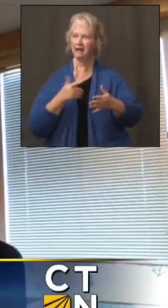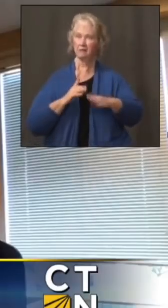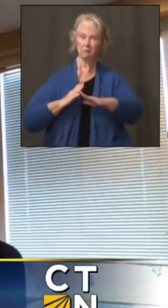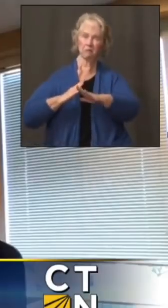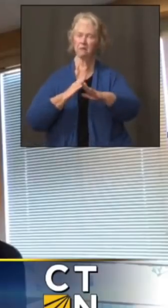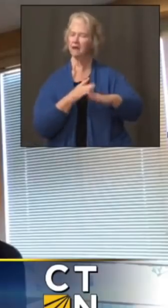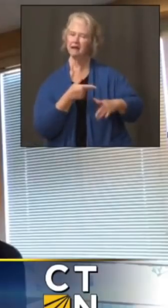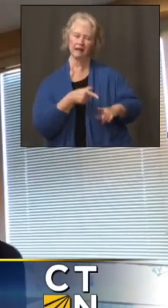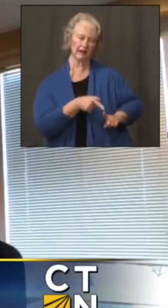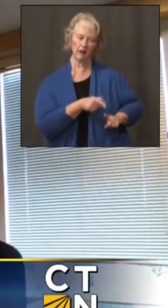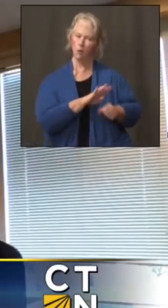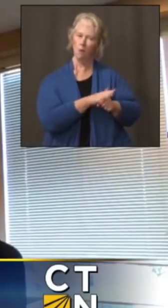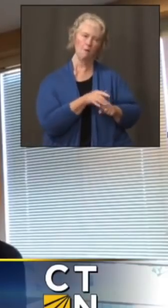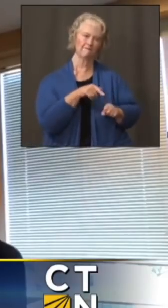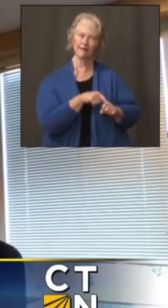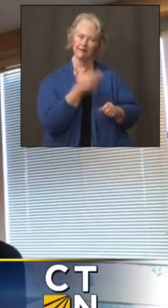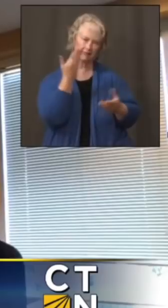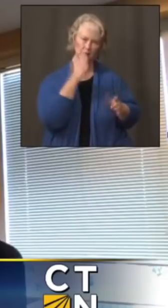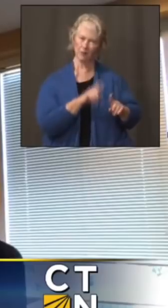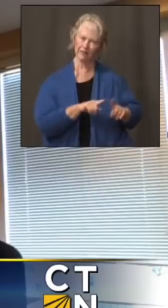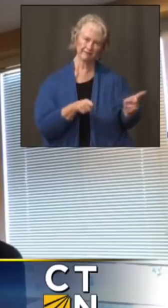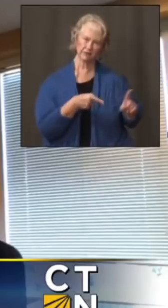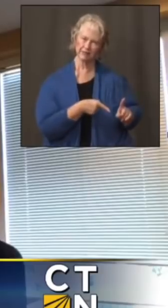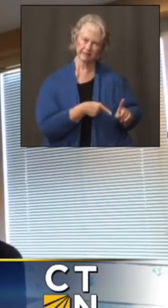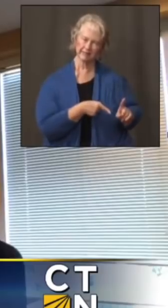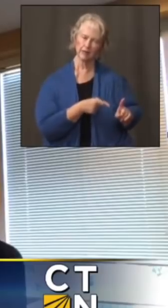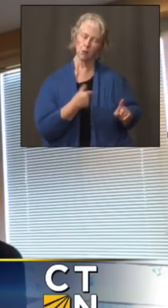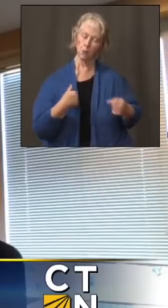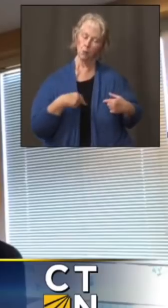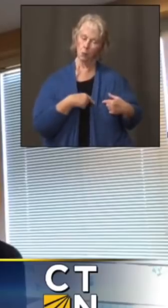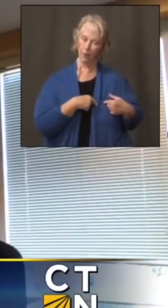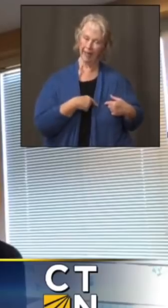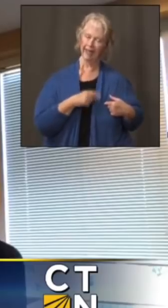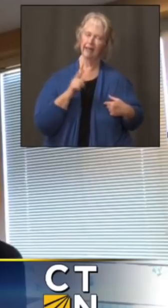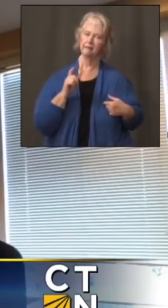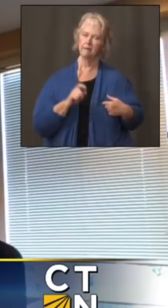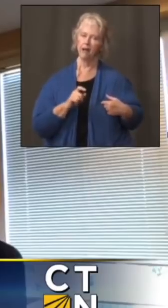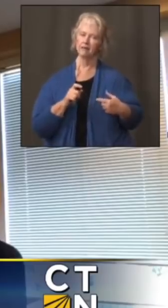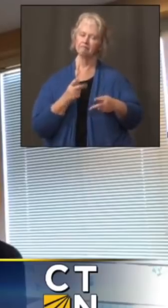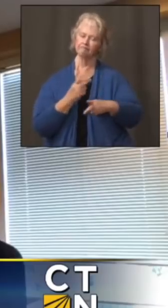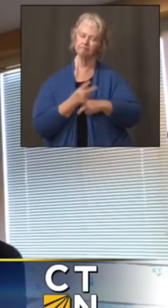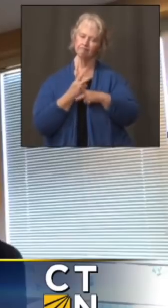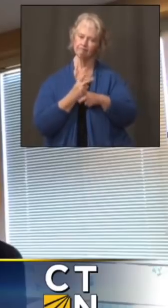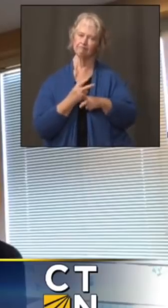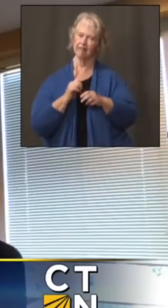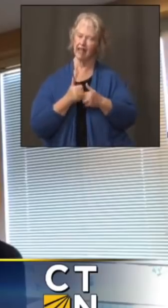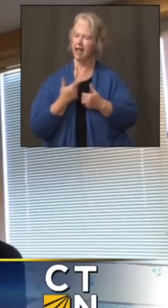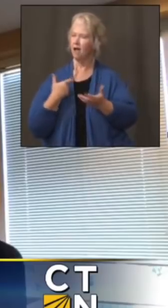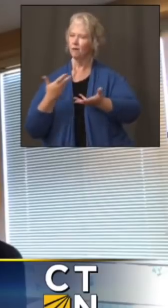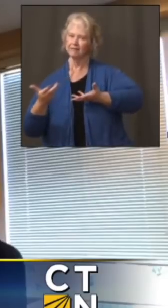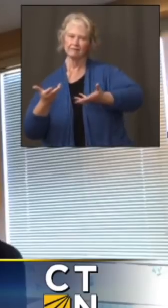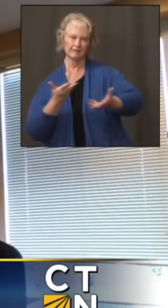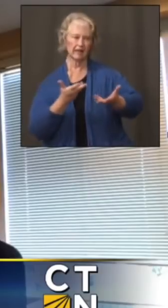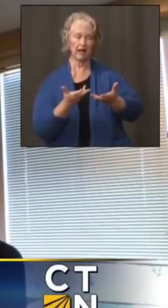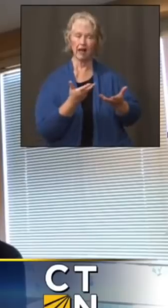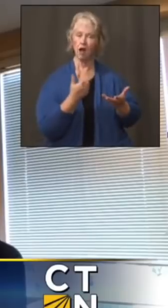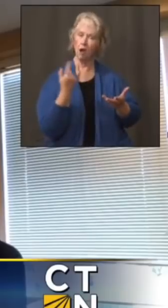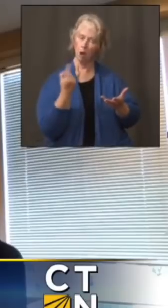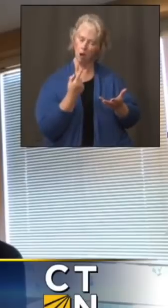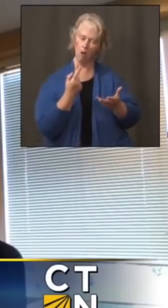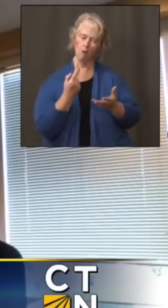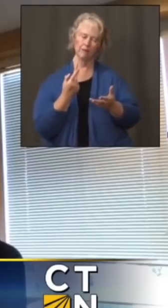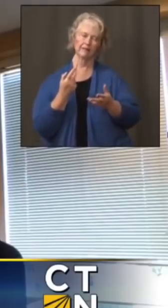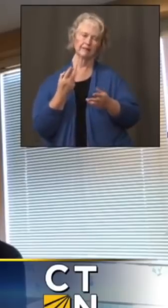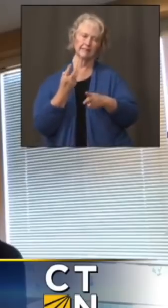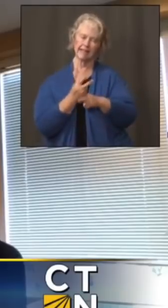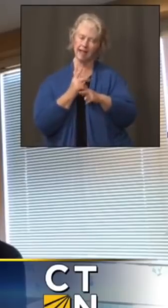that needs to happen with our day-to-day interpersonal reactions, and just get in the habit of always keeping that